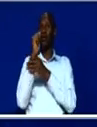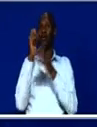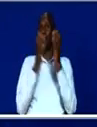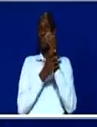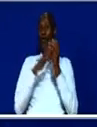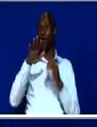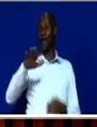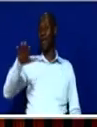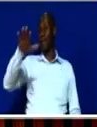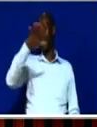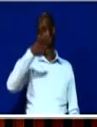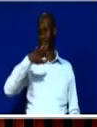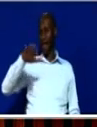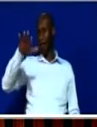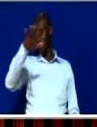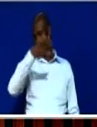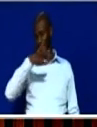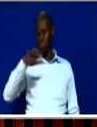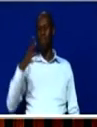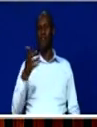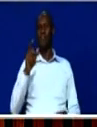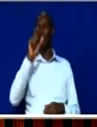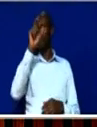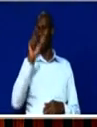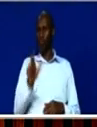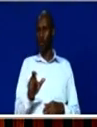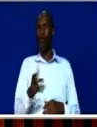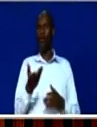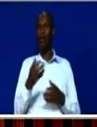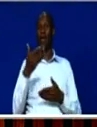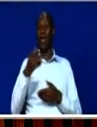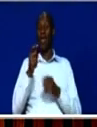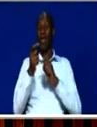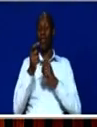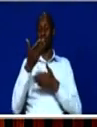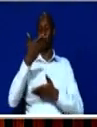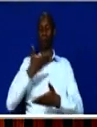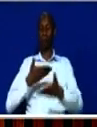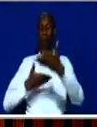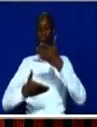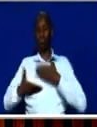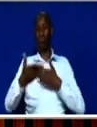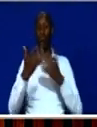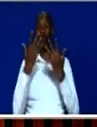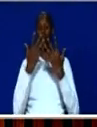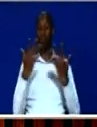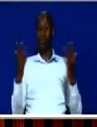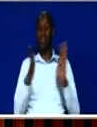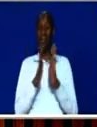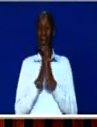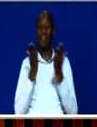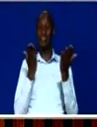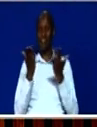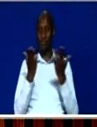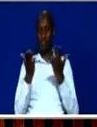area. So when you think about regional trade, it is the exchange of goods and services carried out within a